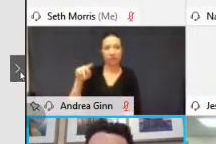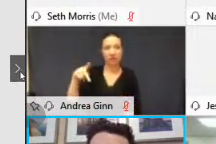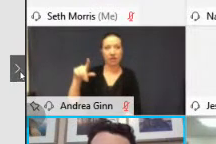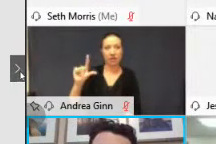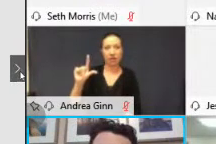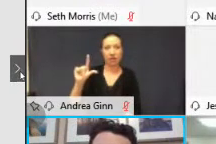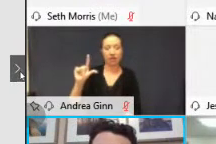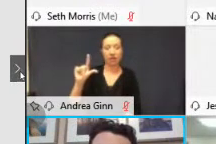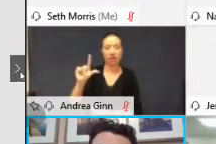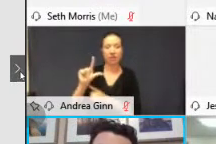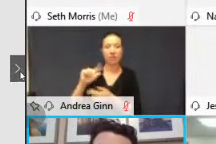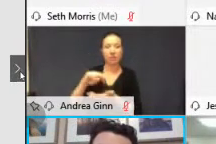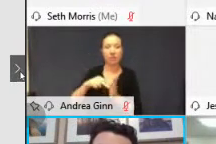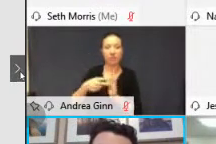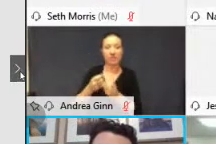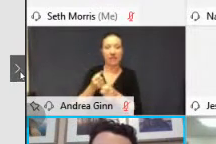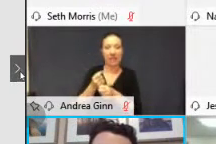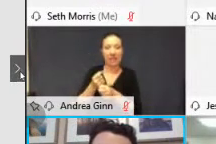of roughly